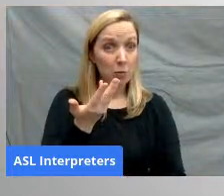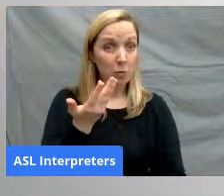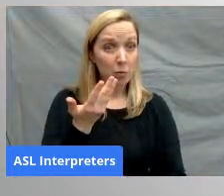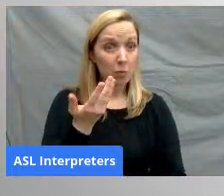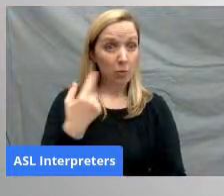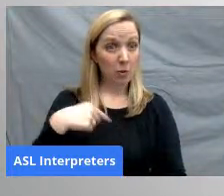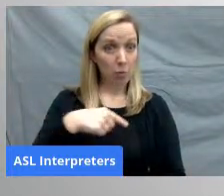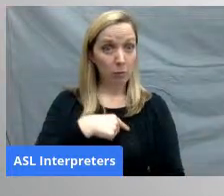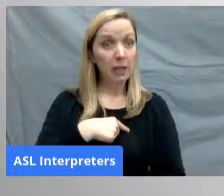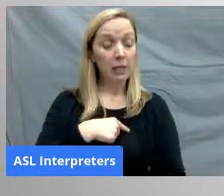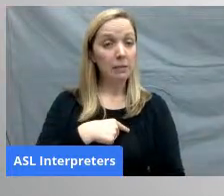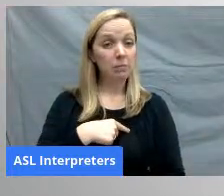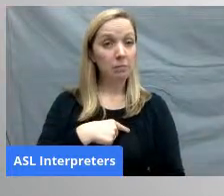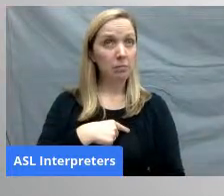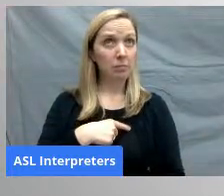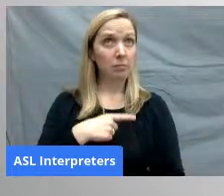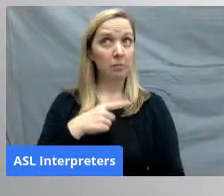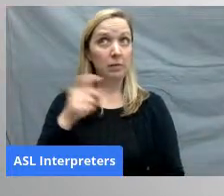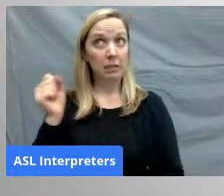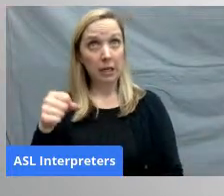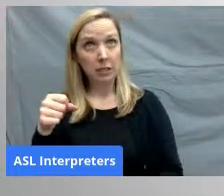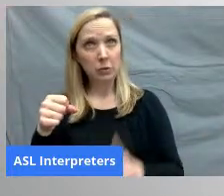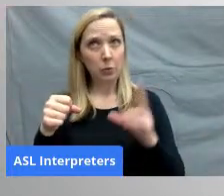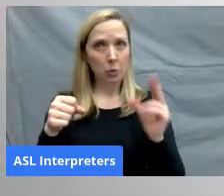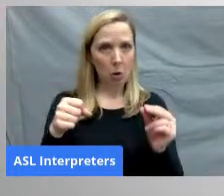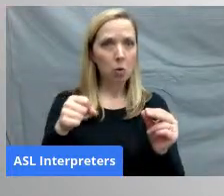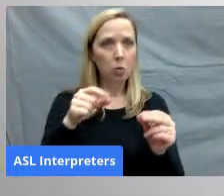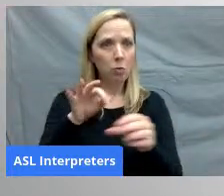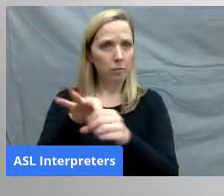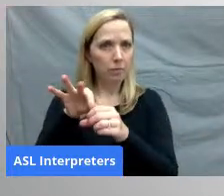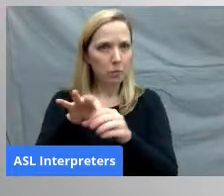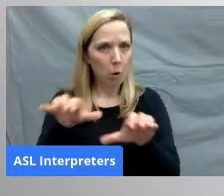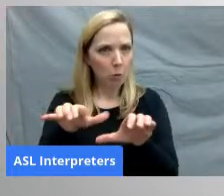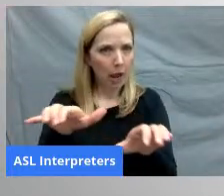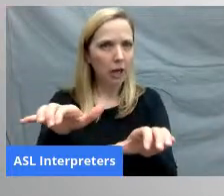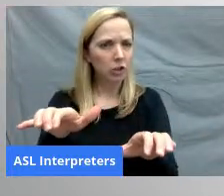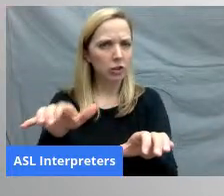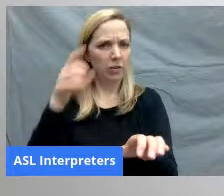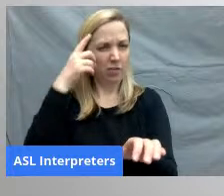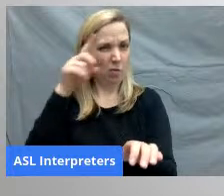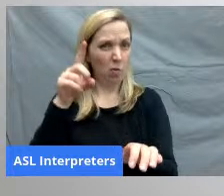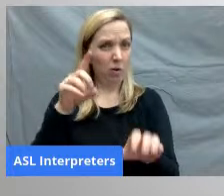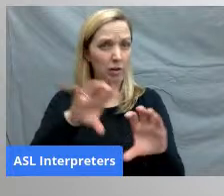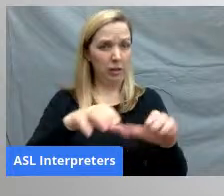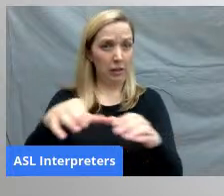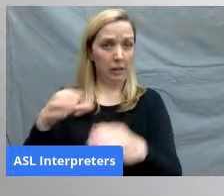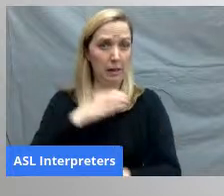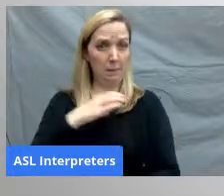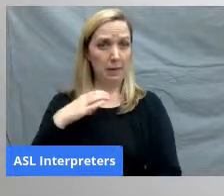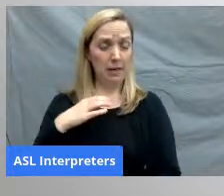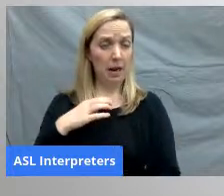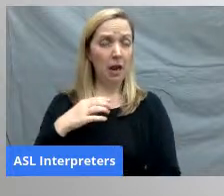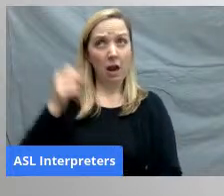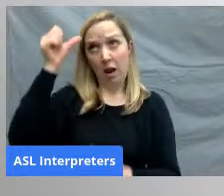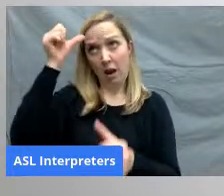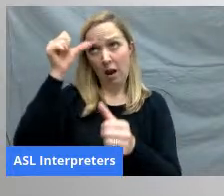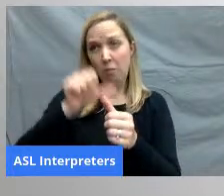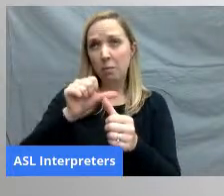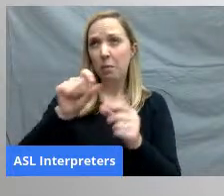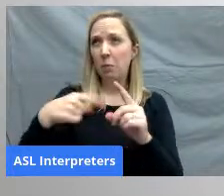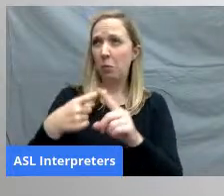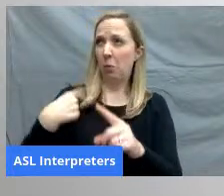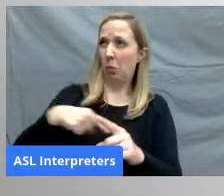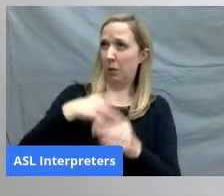on the committee selections. I remember when we decided, we simply walked up to a board during, I think, a